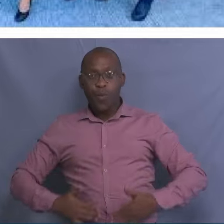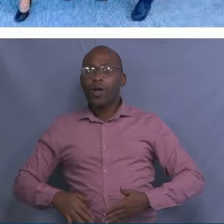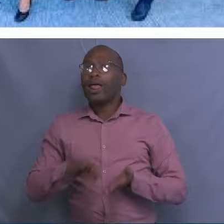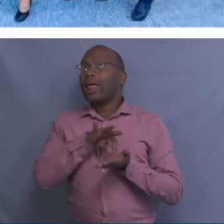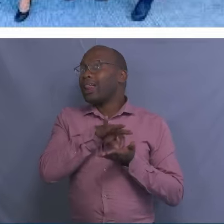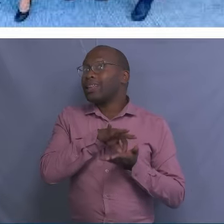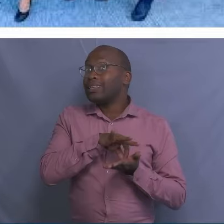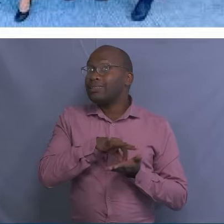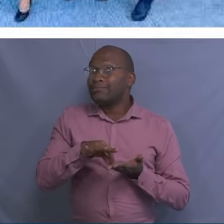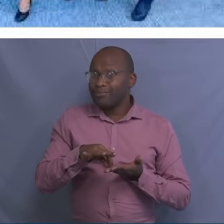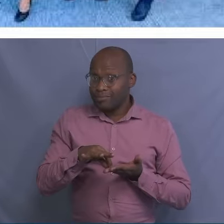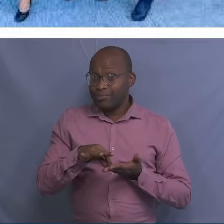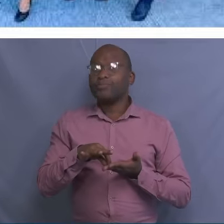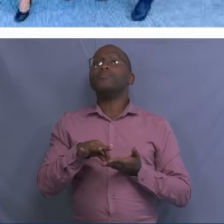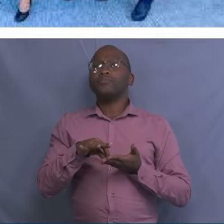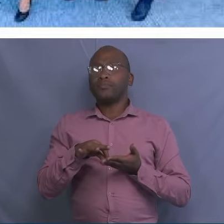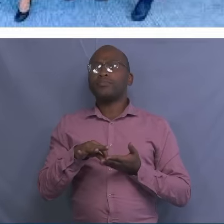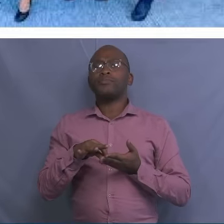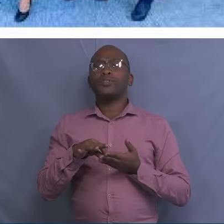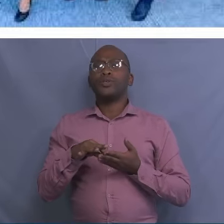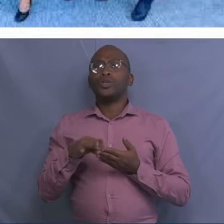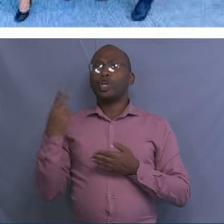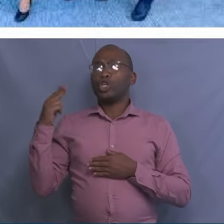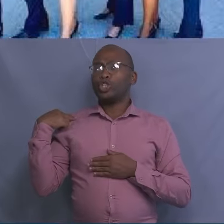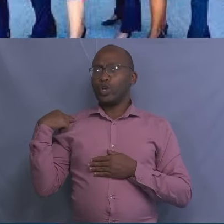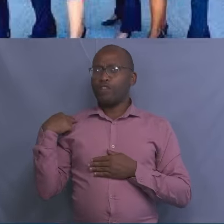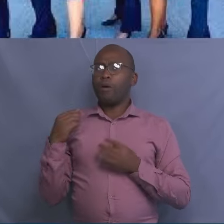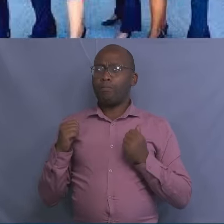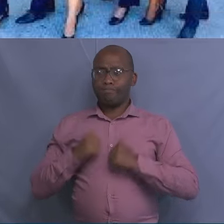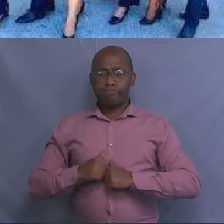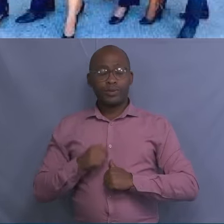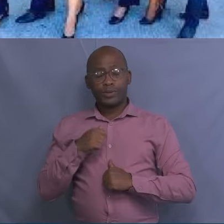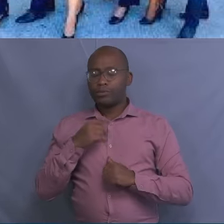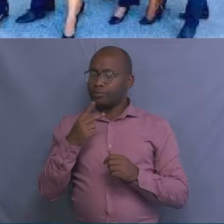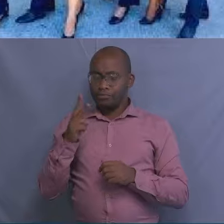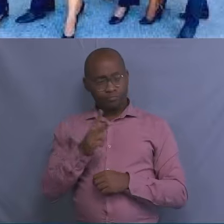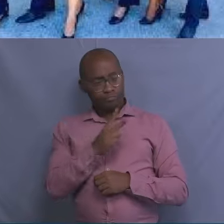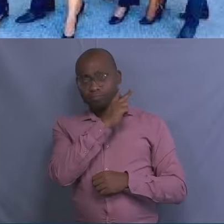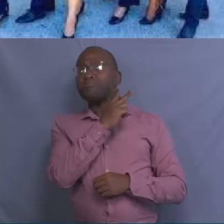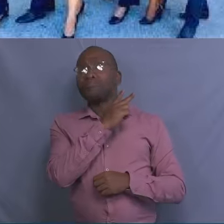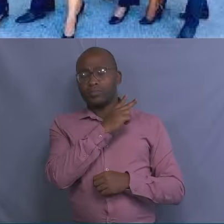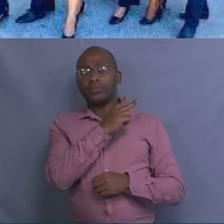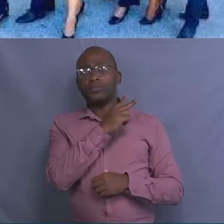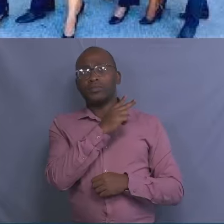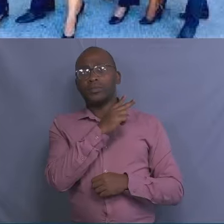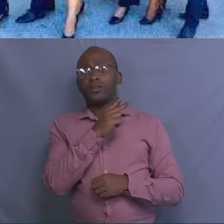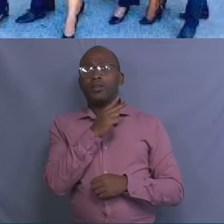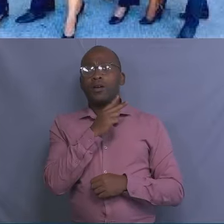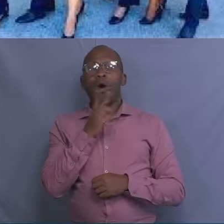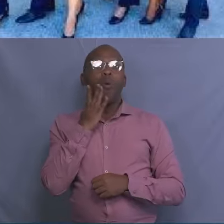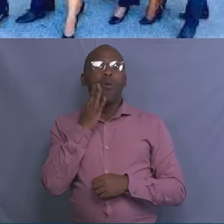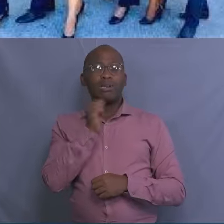of people who are wearing their staff uniform. Now, having staff members wear